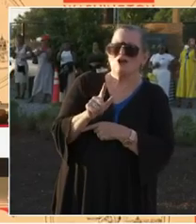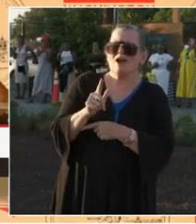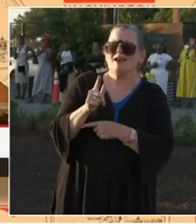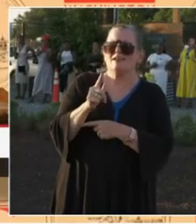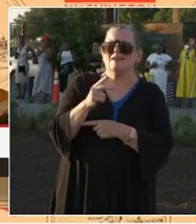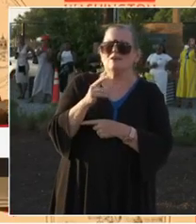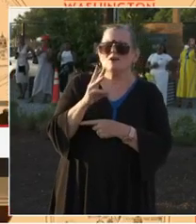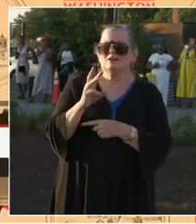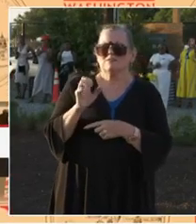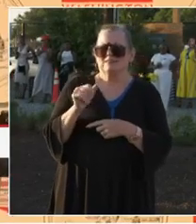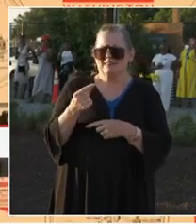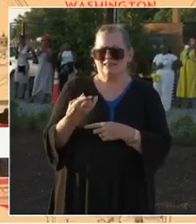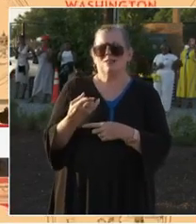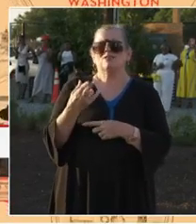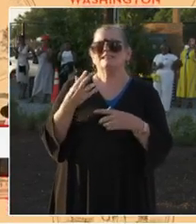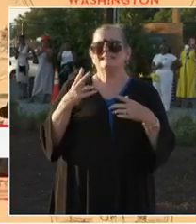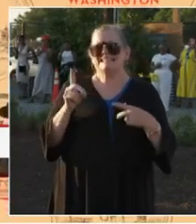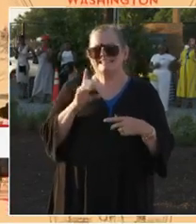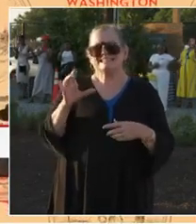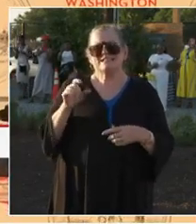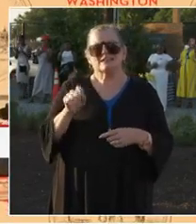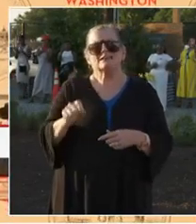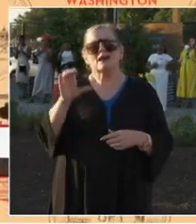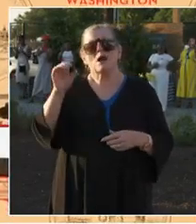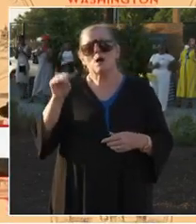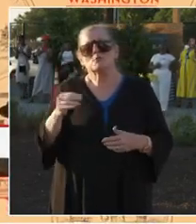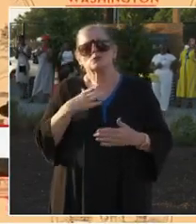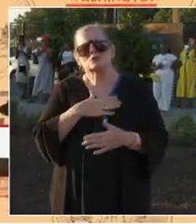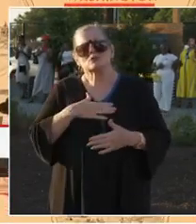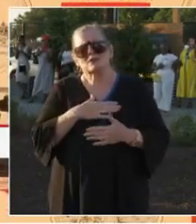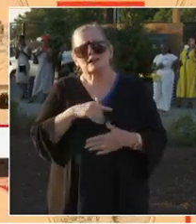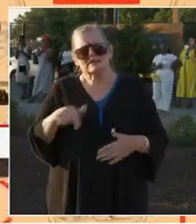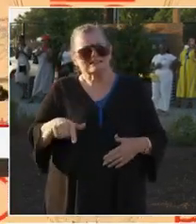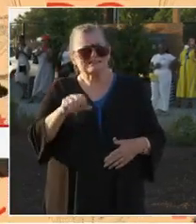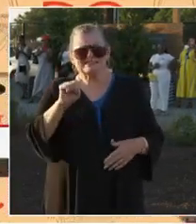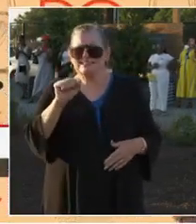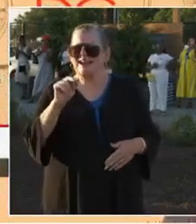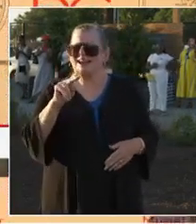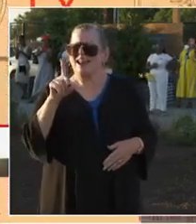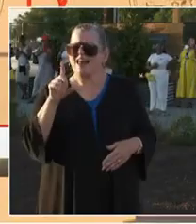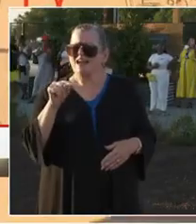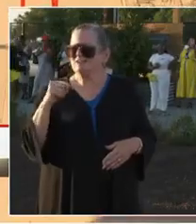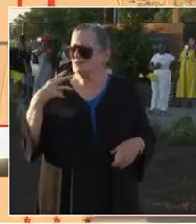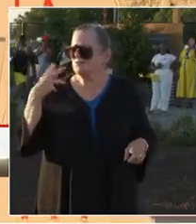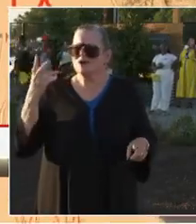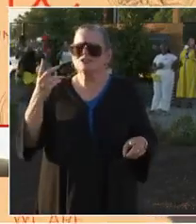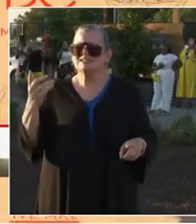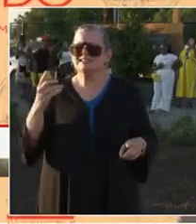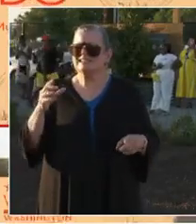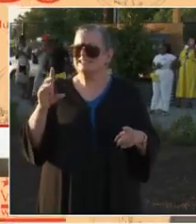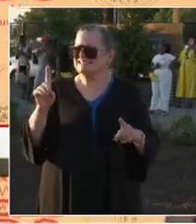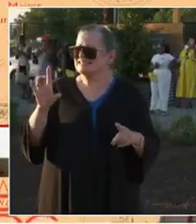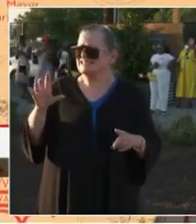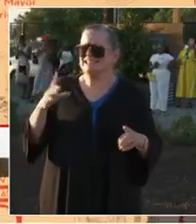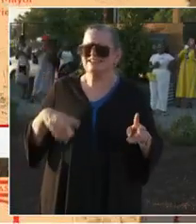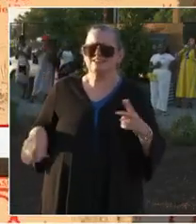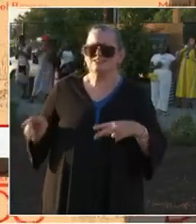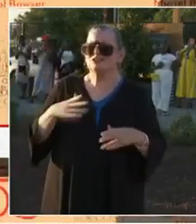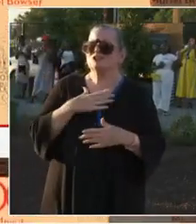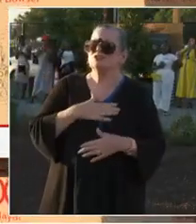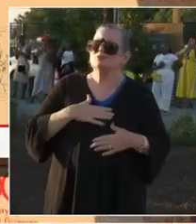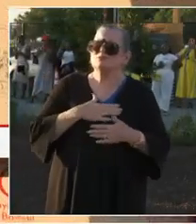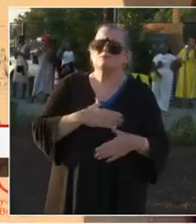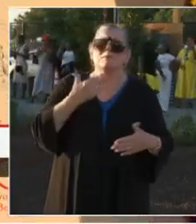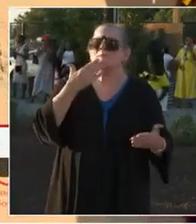maternalhealthdc.com. So enjoy the Sandlot, and there are a lot of Washingtonians right now who are enjoying Bad Bunny across the